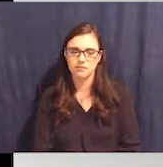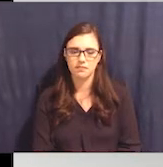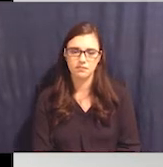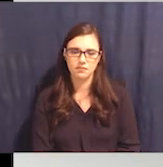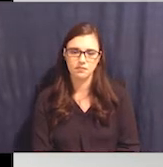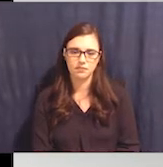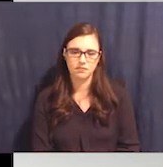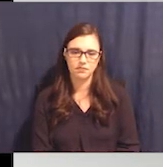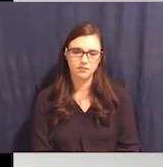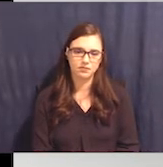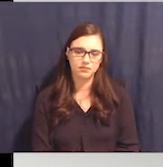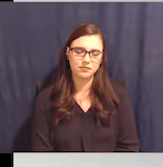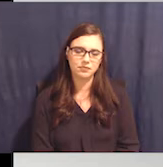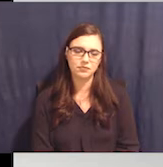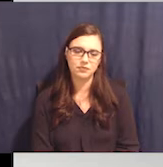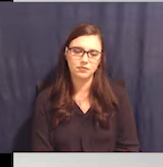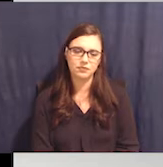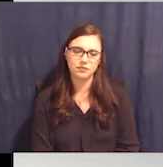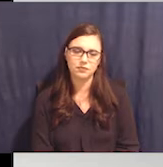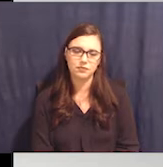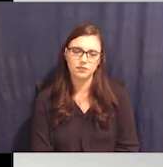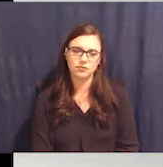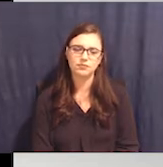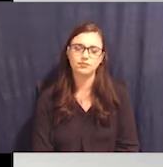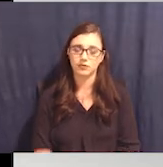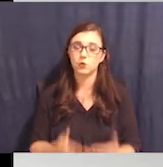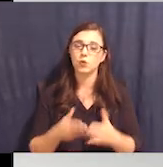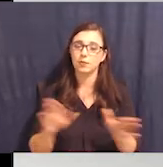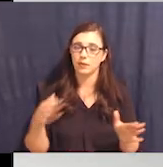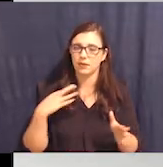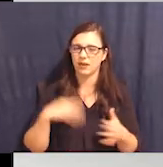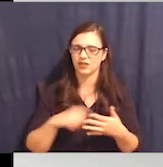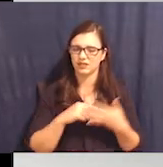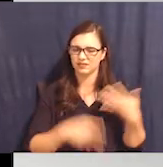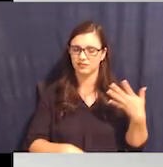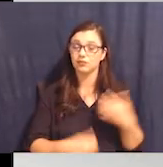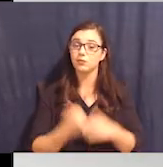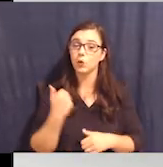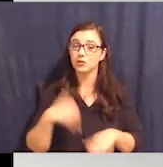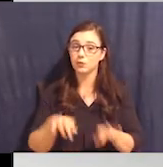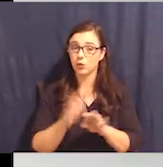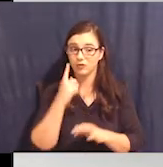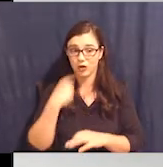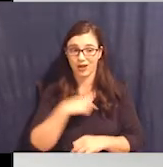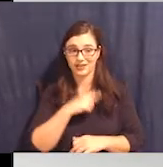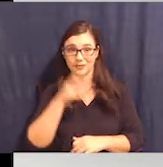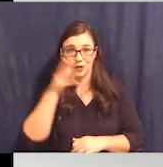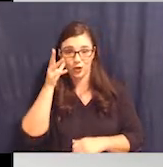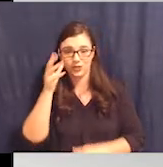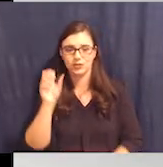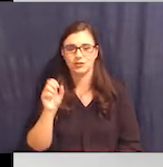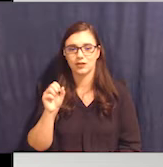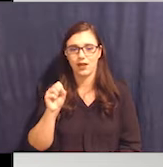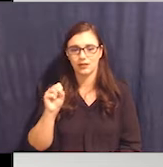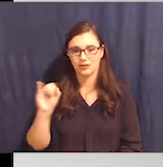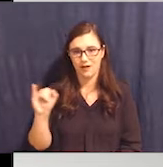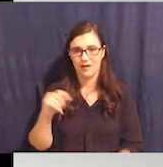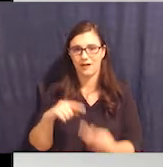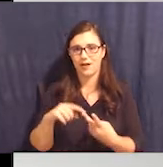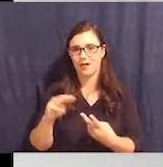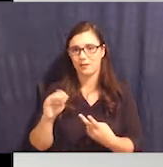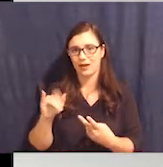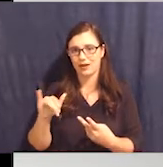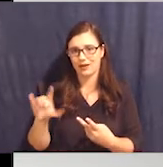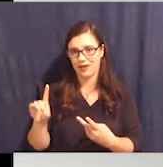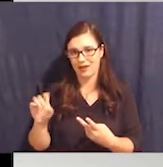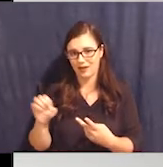that. Next slide. So these are the public benefits, and the most important one to us as the parents is SSI